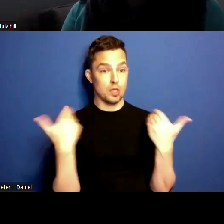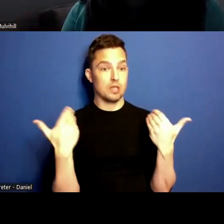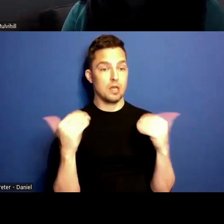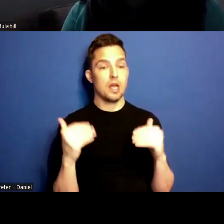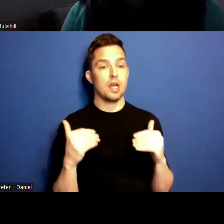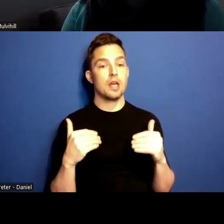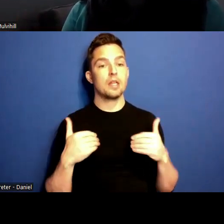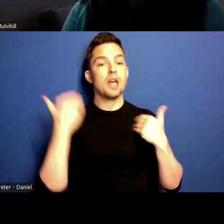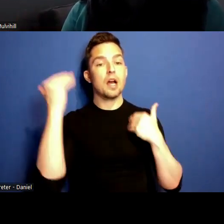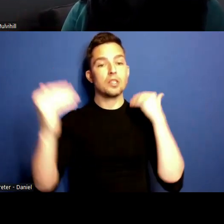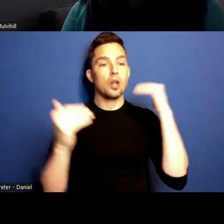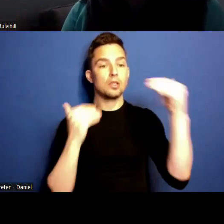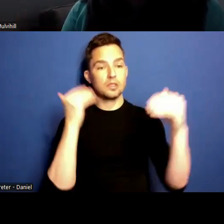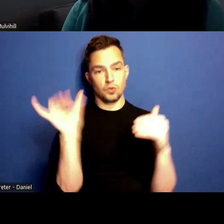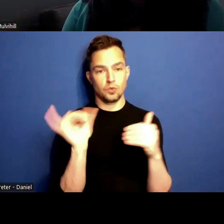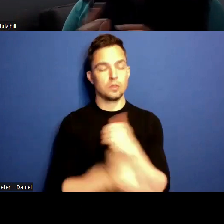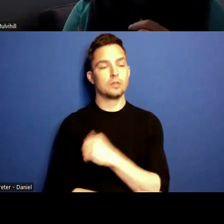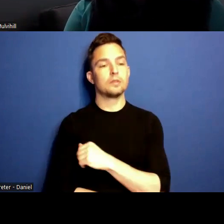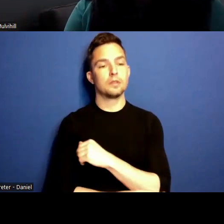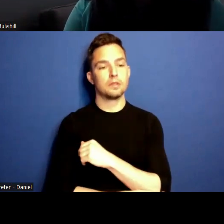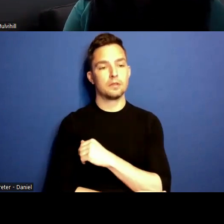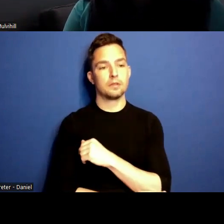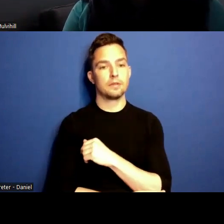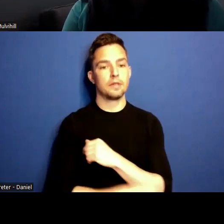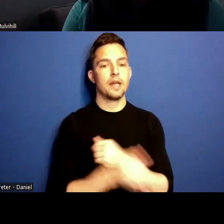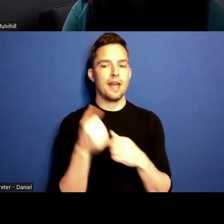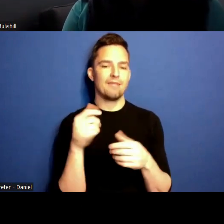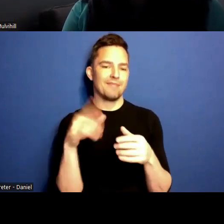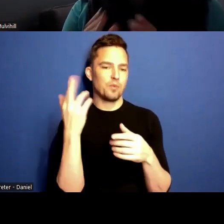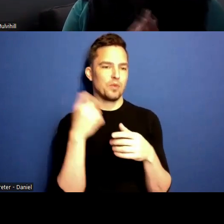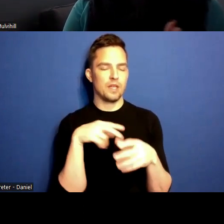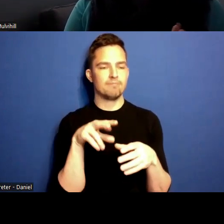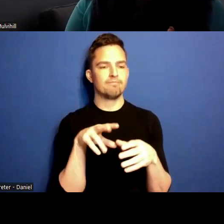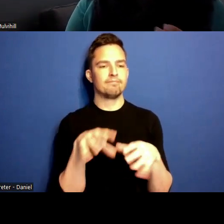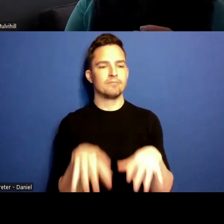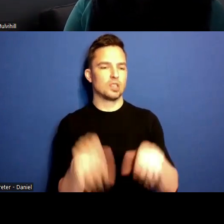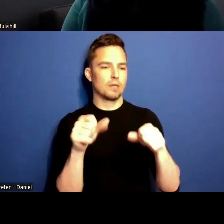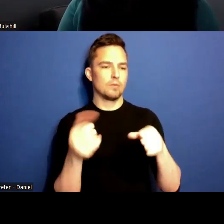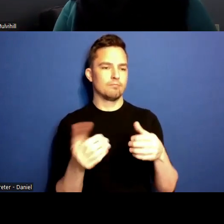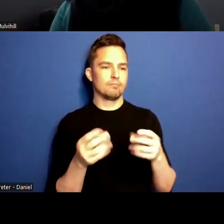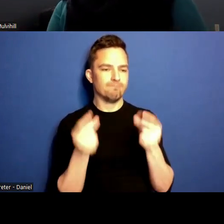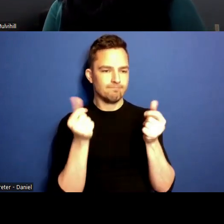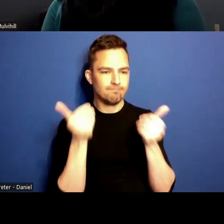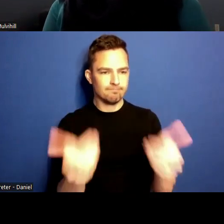adults, and really spurred us to jump into taking some new steps.